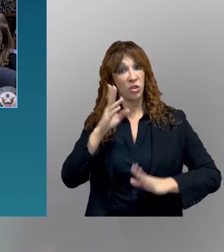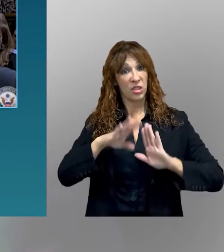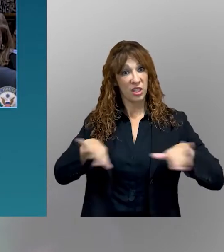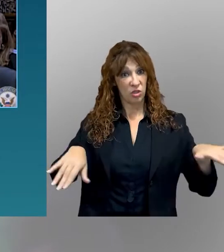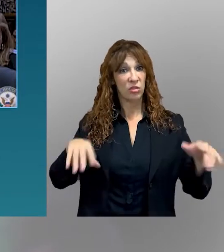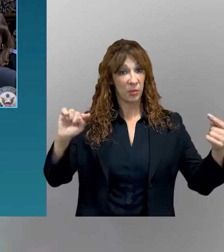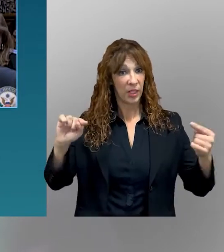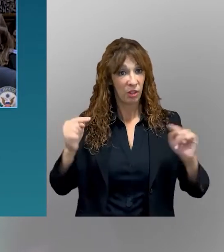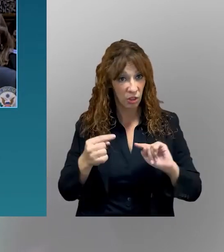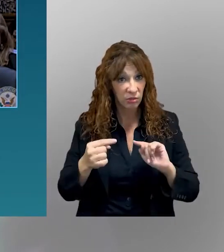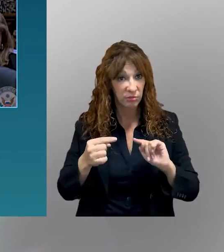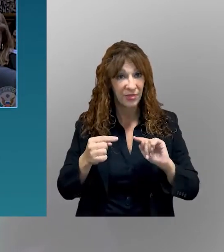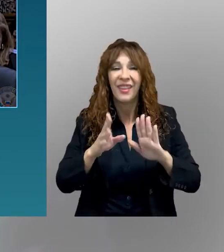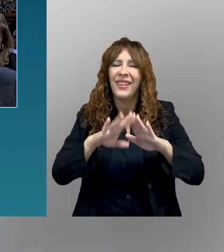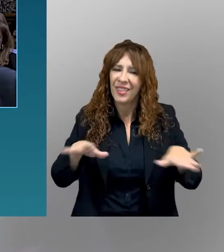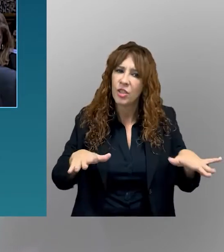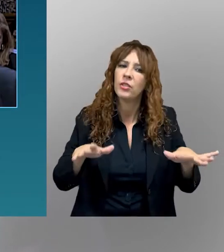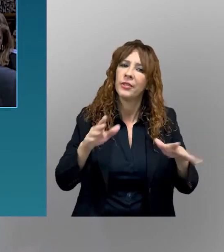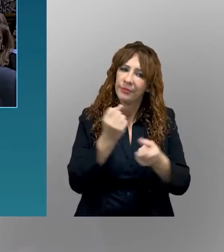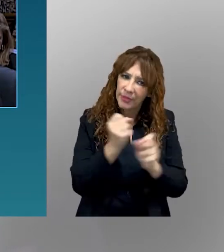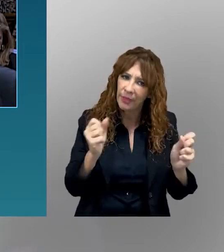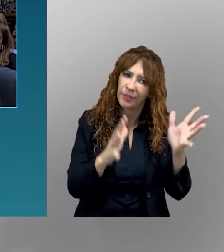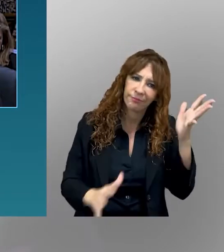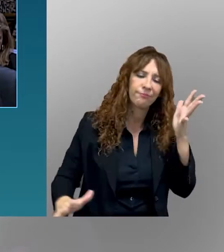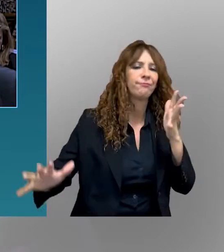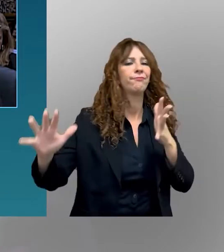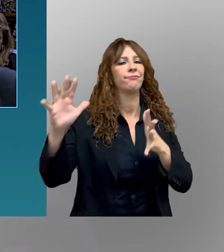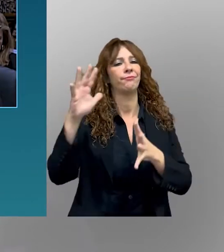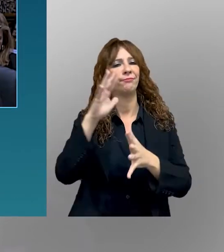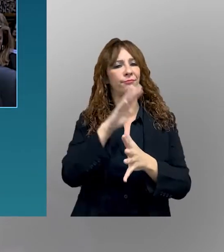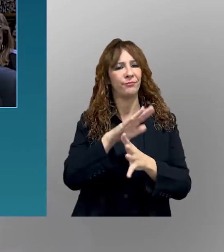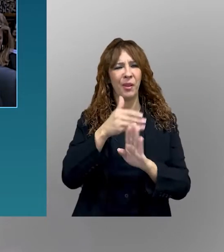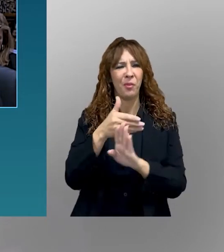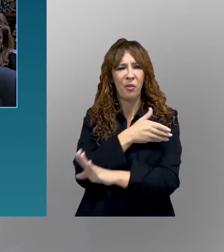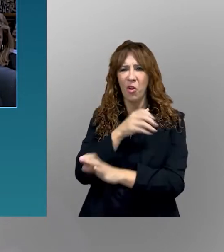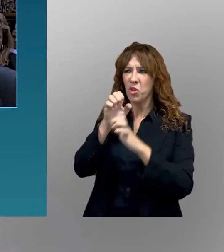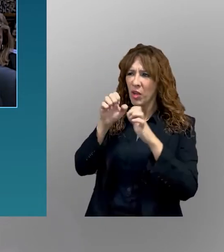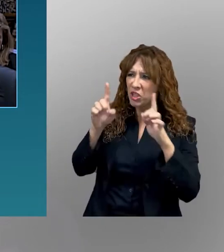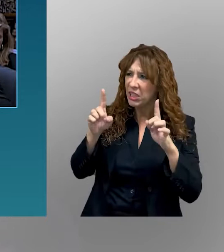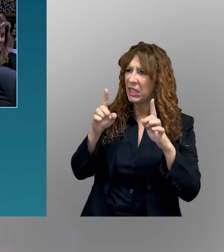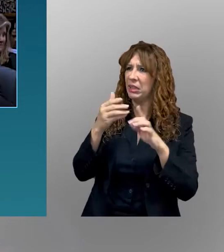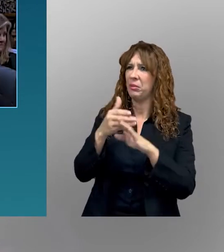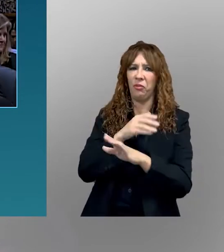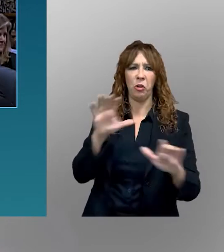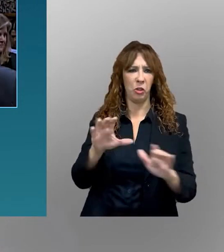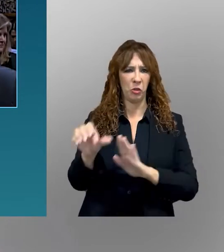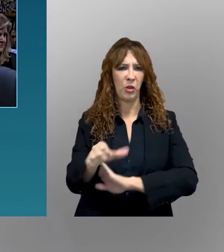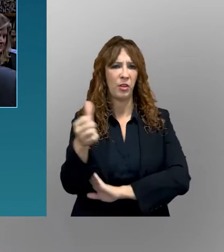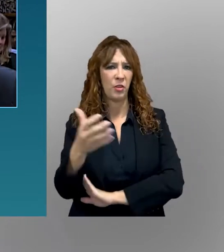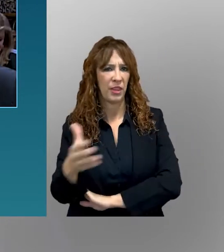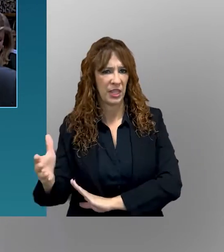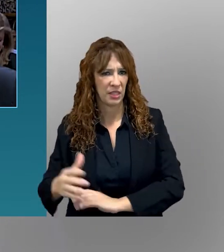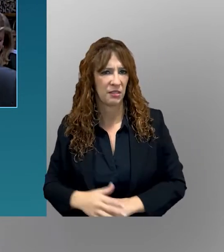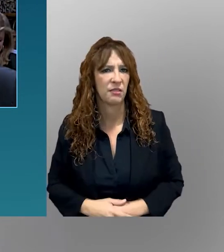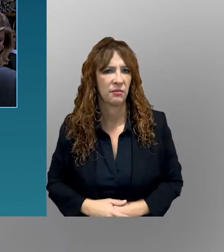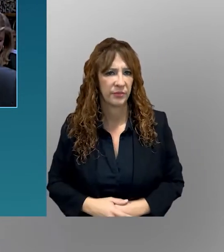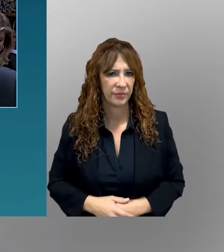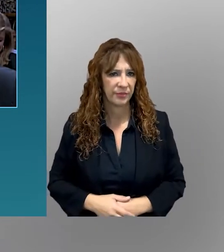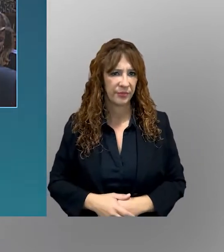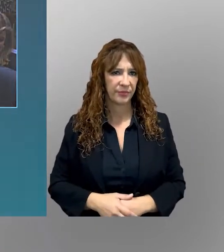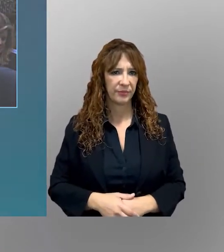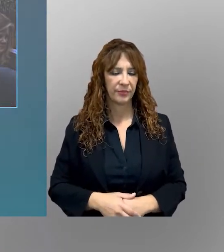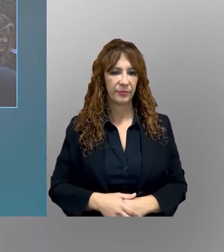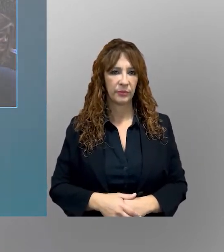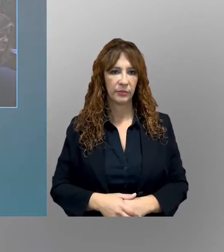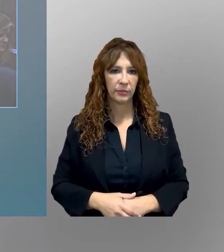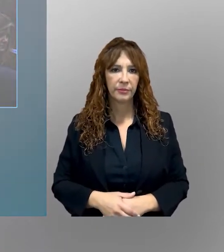see children being hurt, children's safety has to be our number one concern before we begin to think about educating them and doing other things. Cheryl